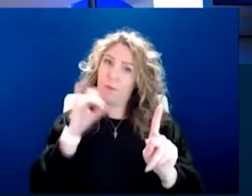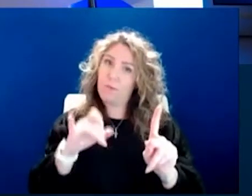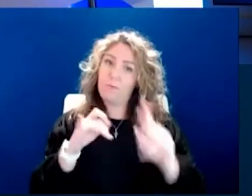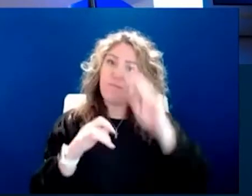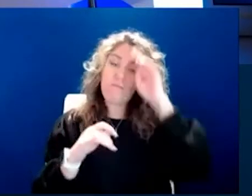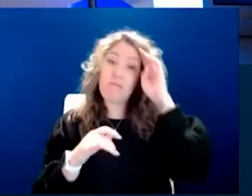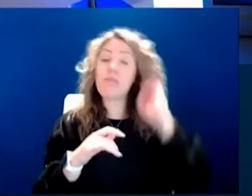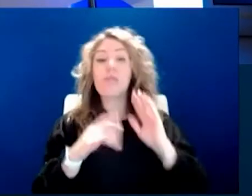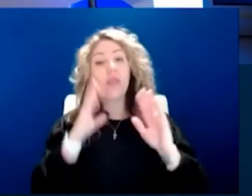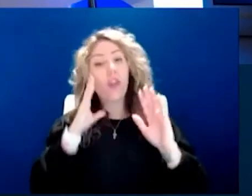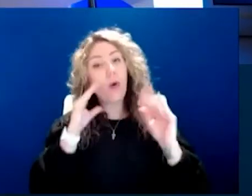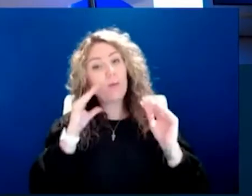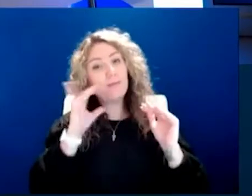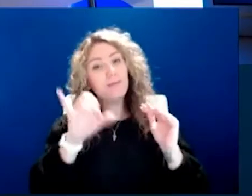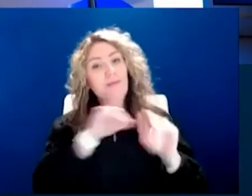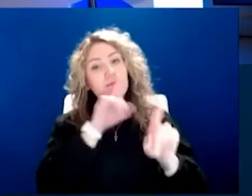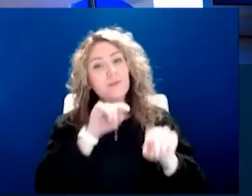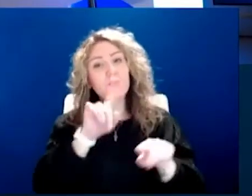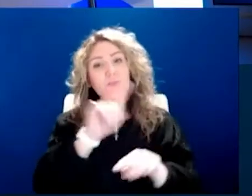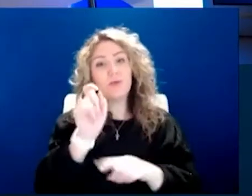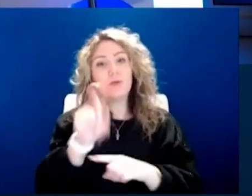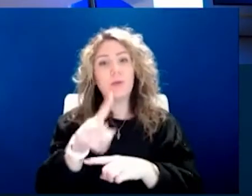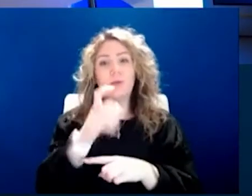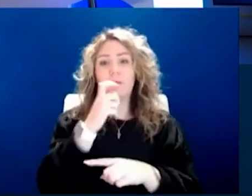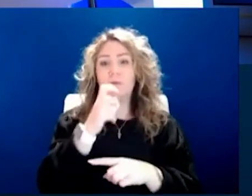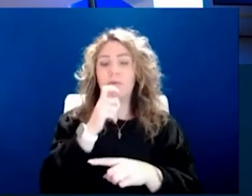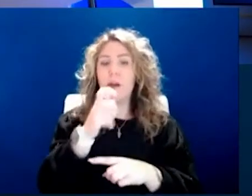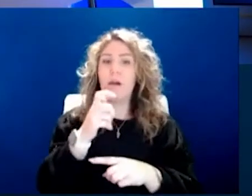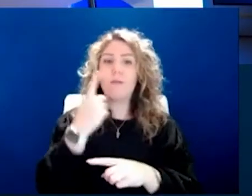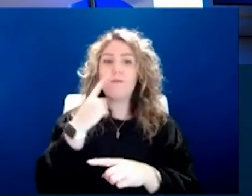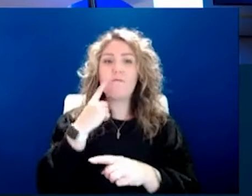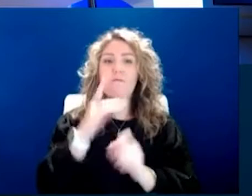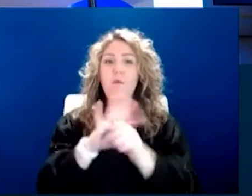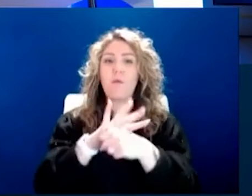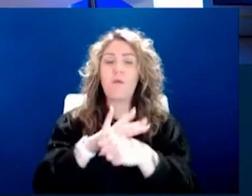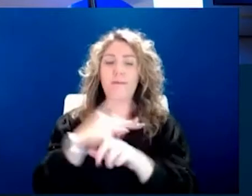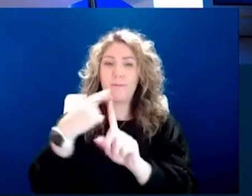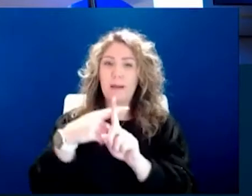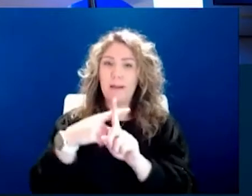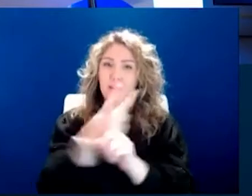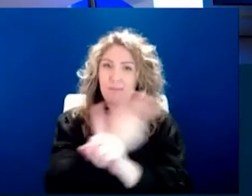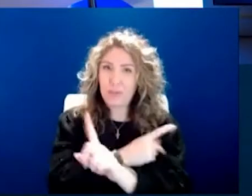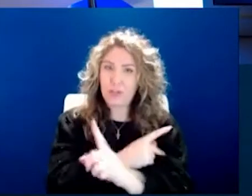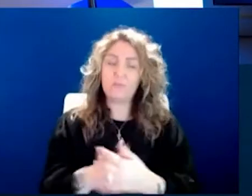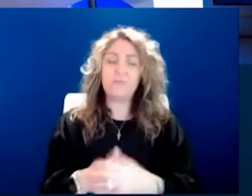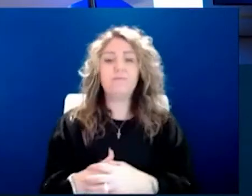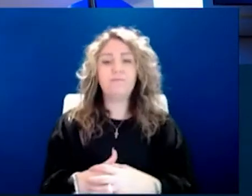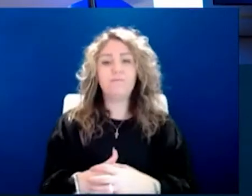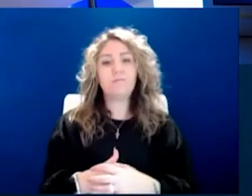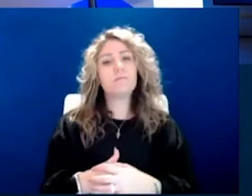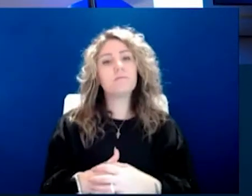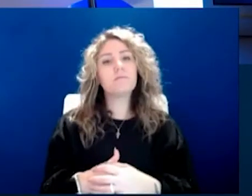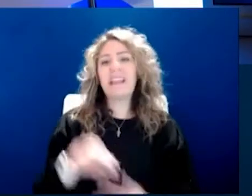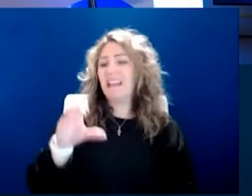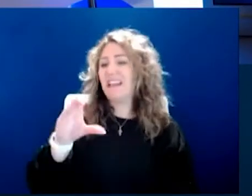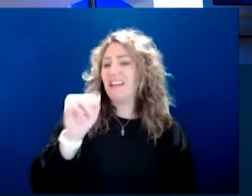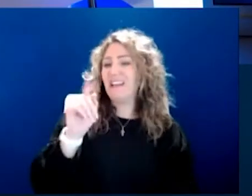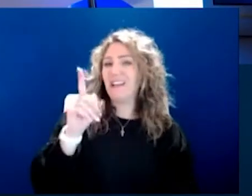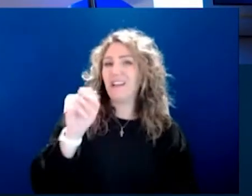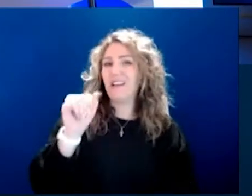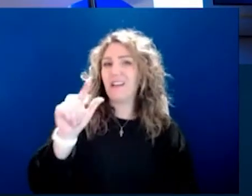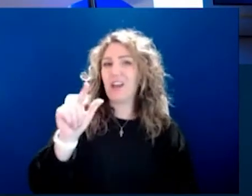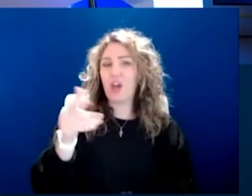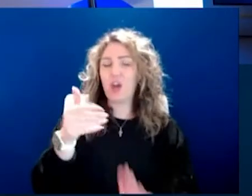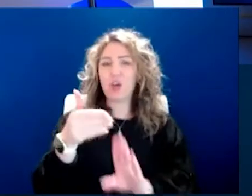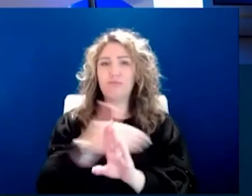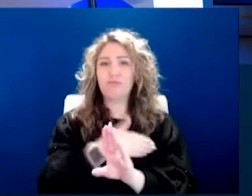answered your question, that we do not do autopsies on COVID positive patients. A question from Carol. She's prearranged to donate her body